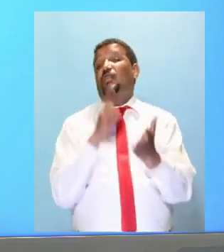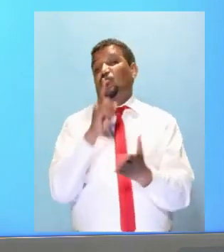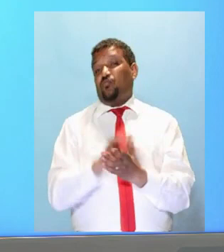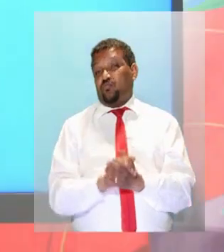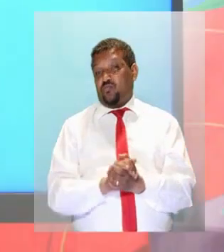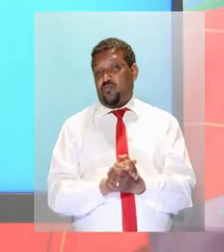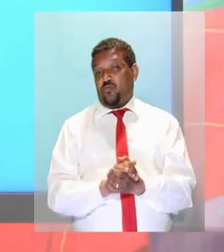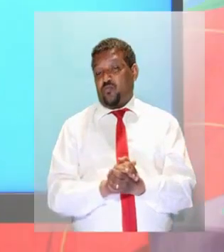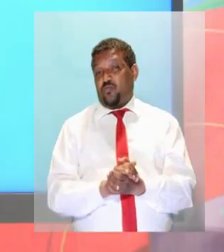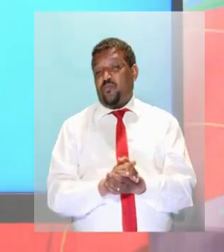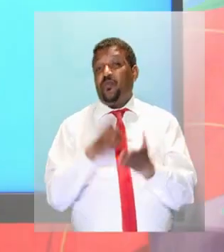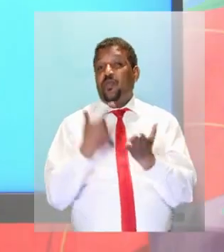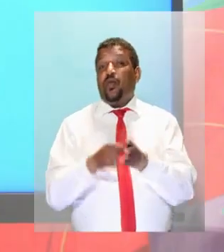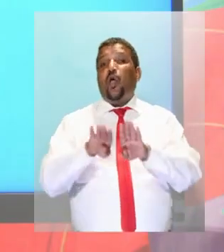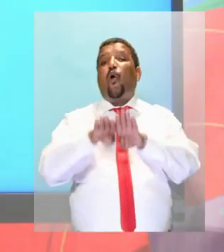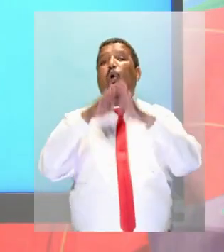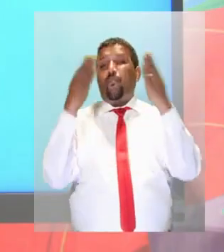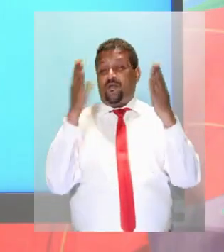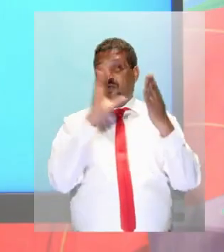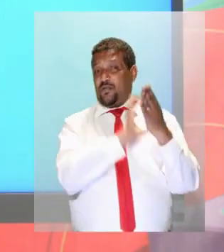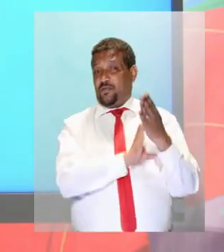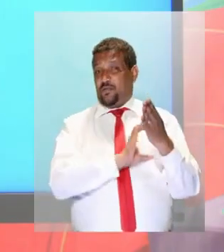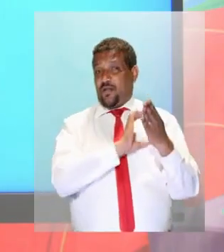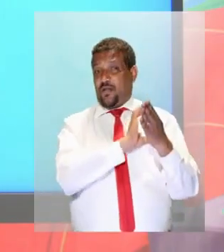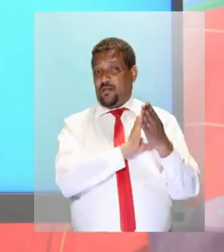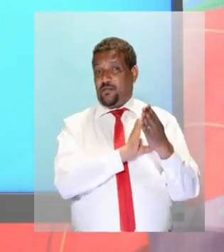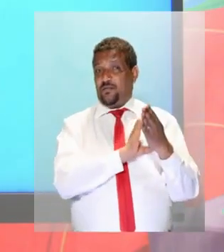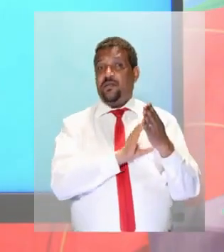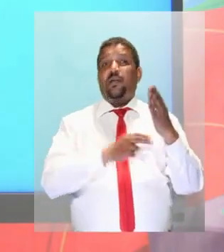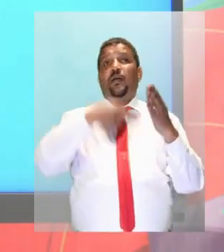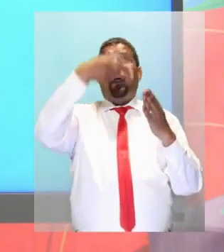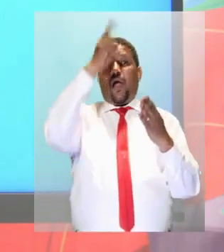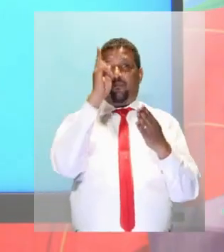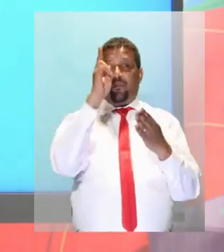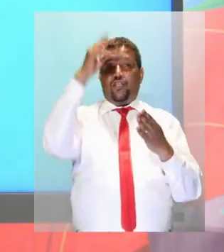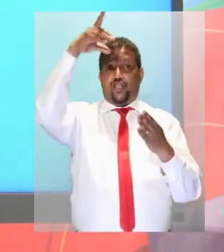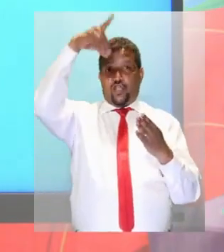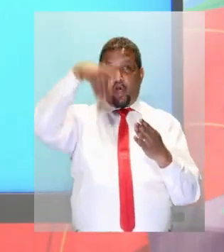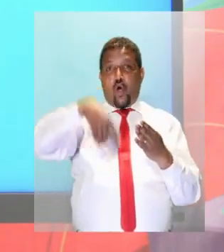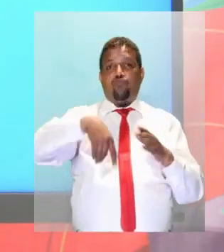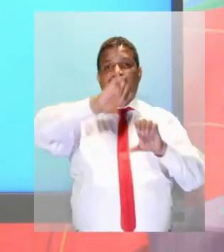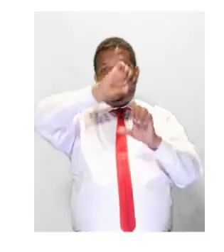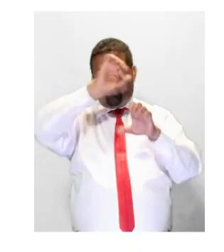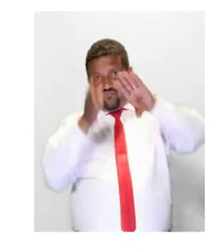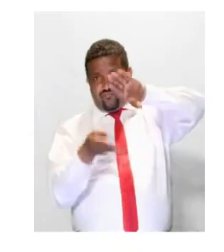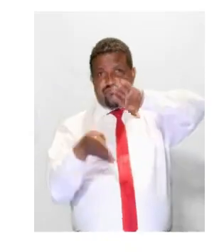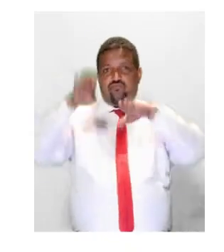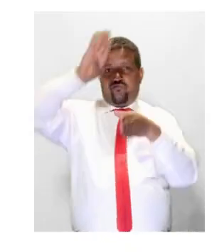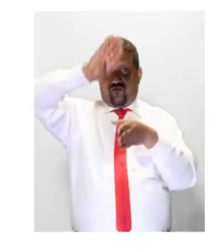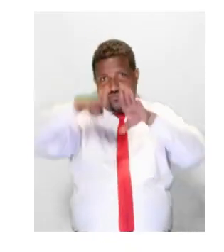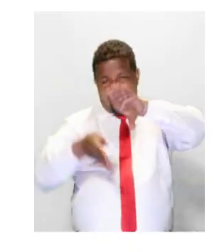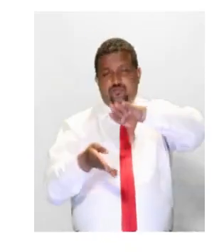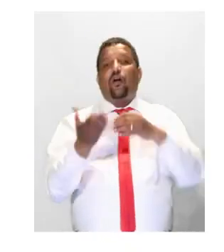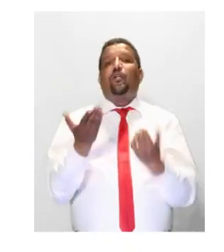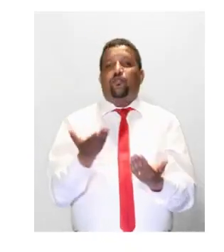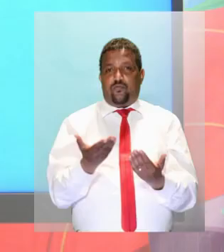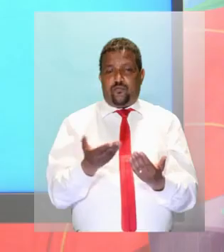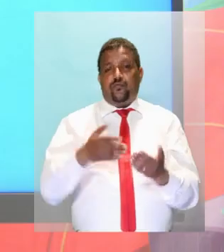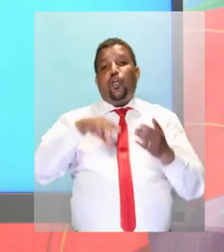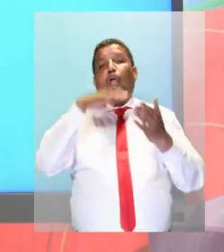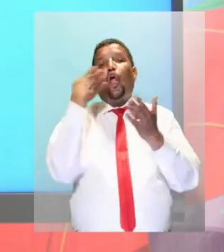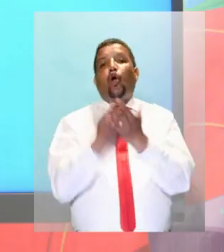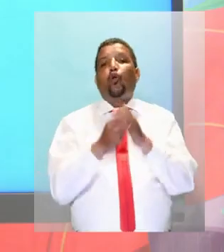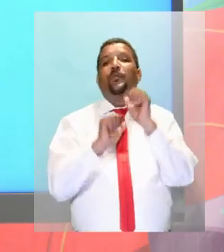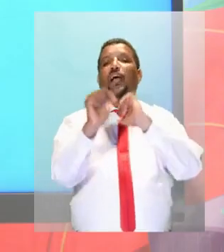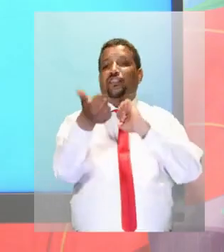It is often characterized by the up and down fluctuations or the up and down movement of